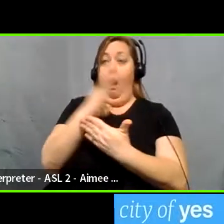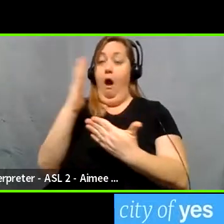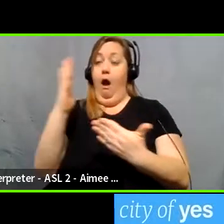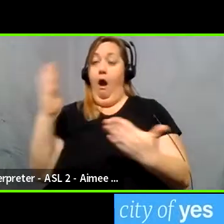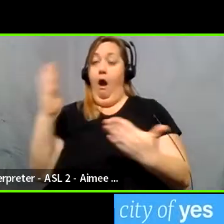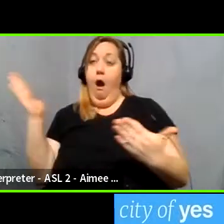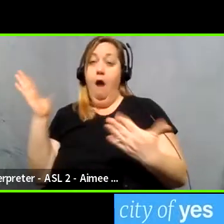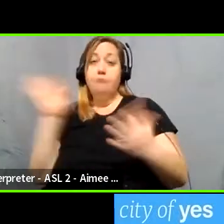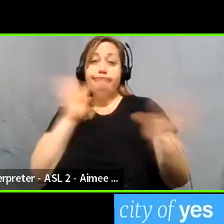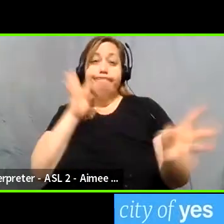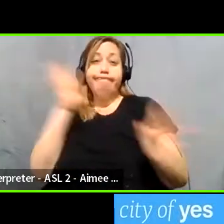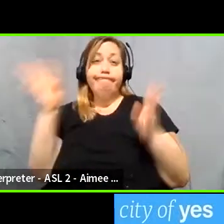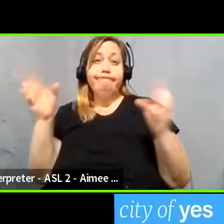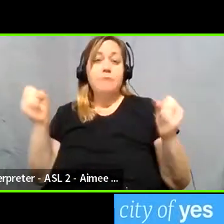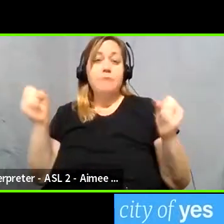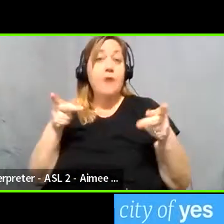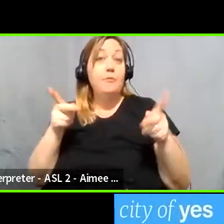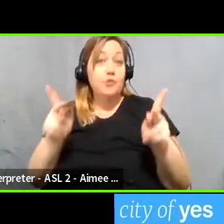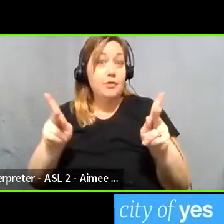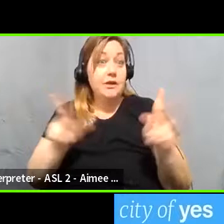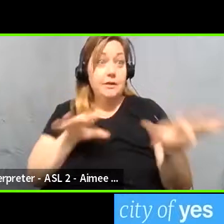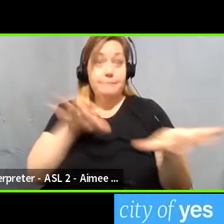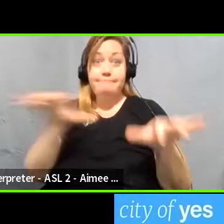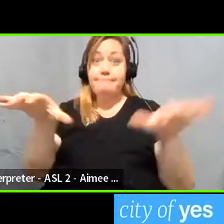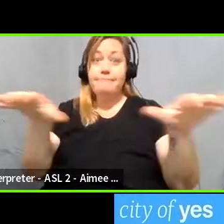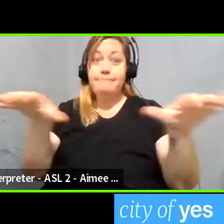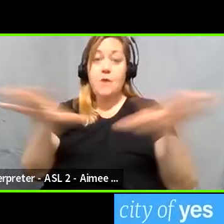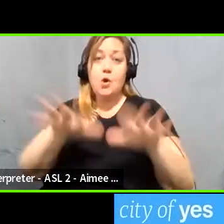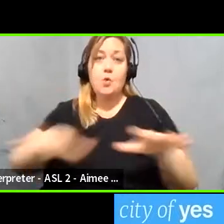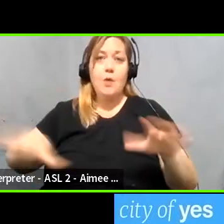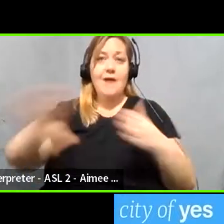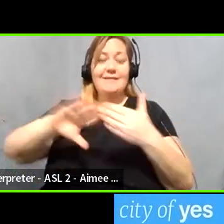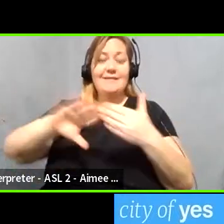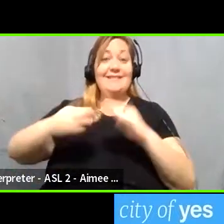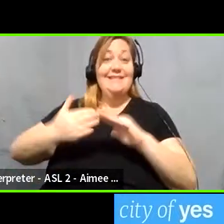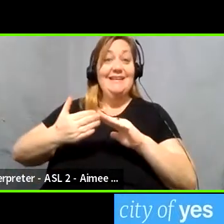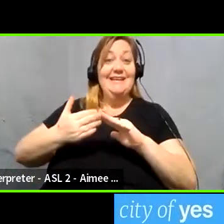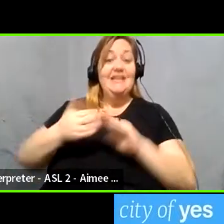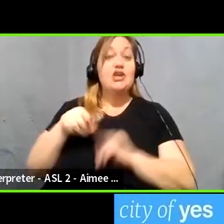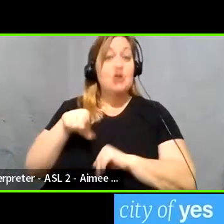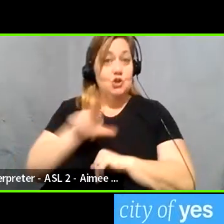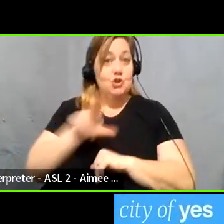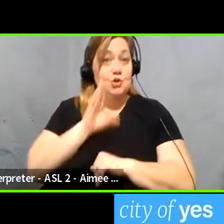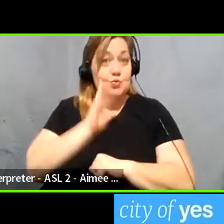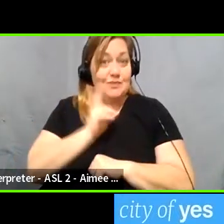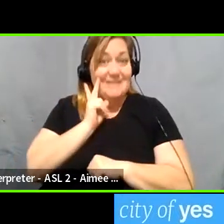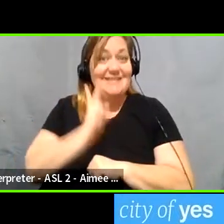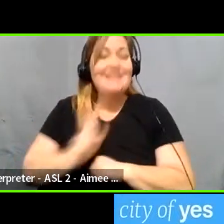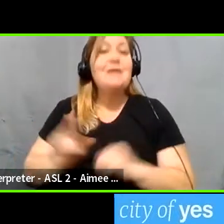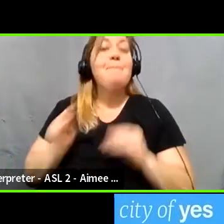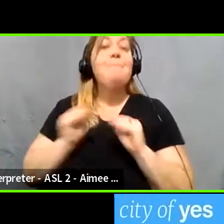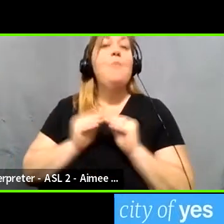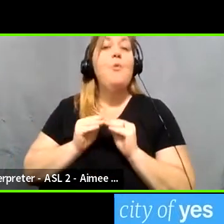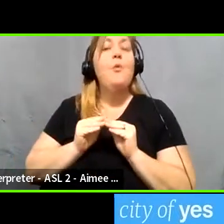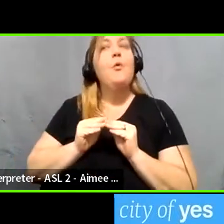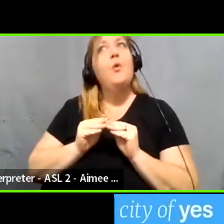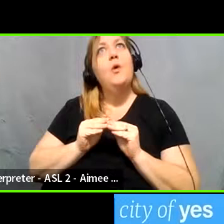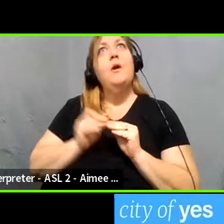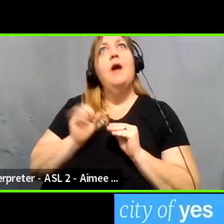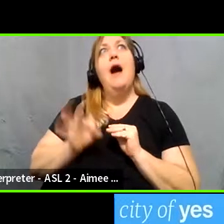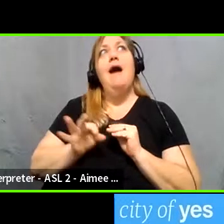creating as much opportunity as we will across the city is that you will see more of